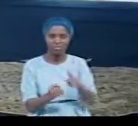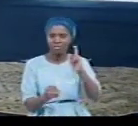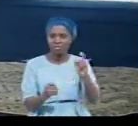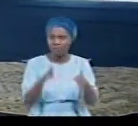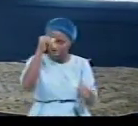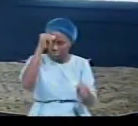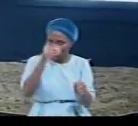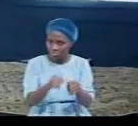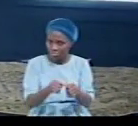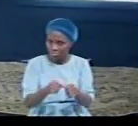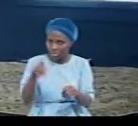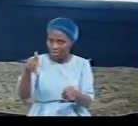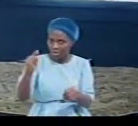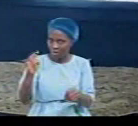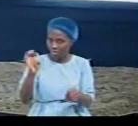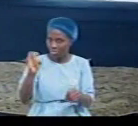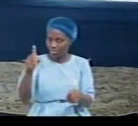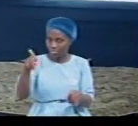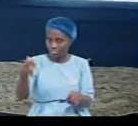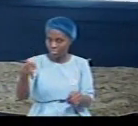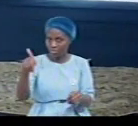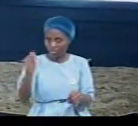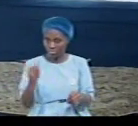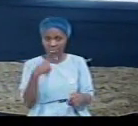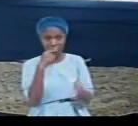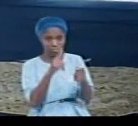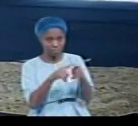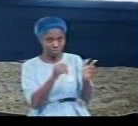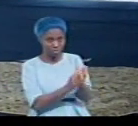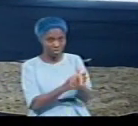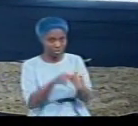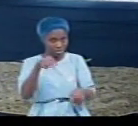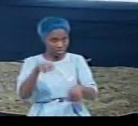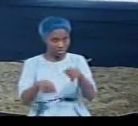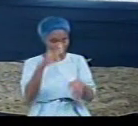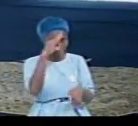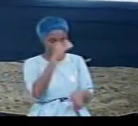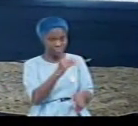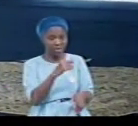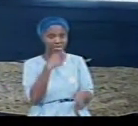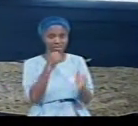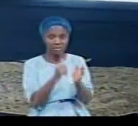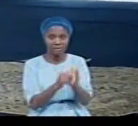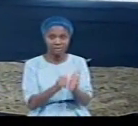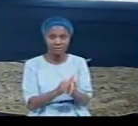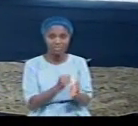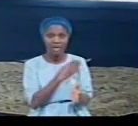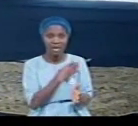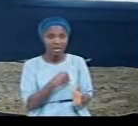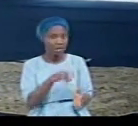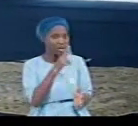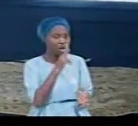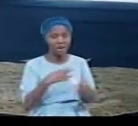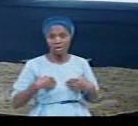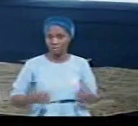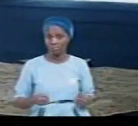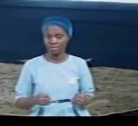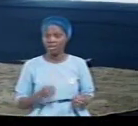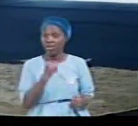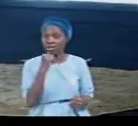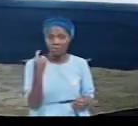lame man? And do you see Philip saying to a lame man, and they were healed? Not only one, then